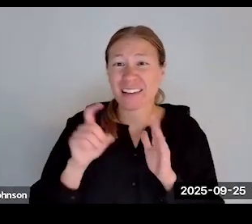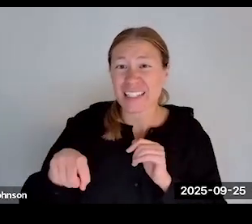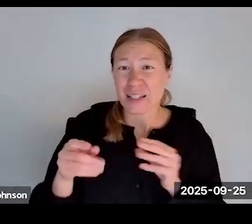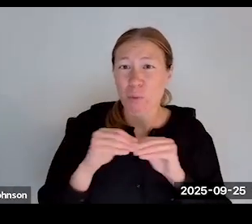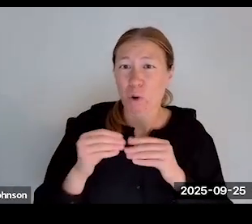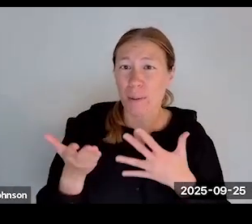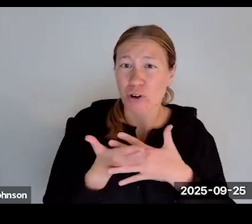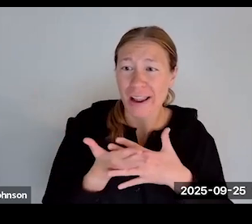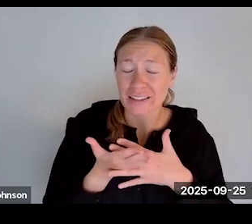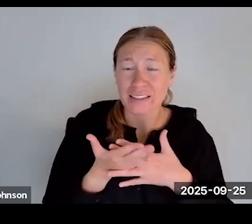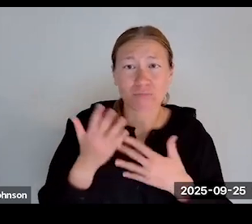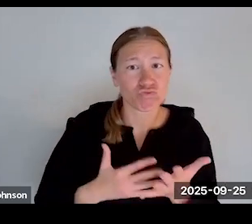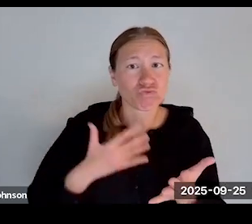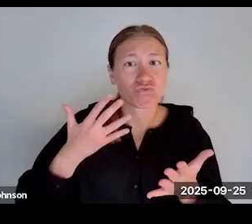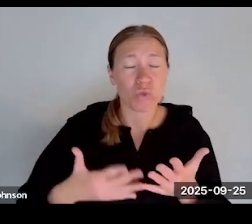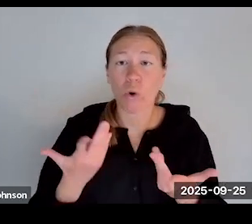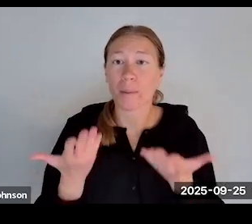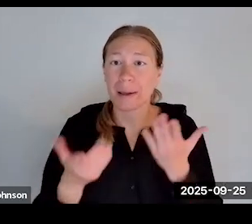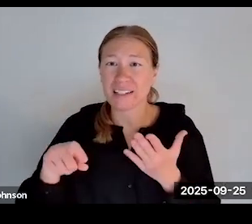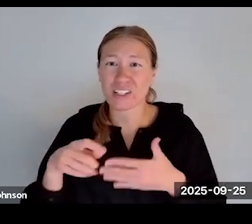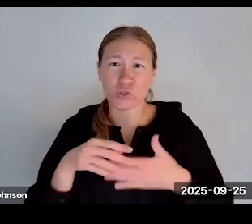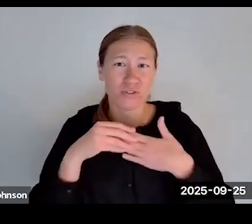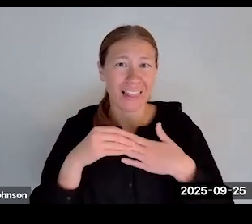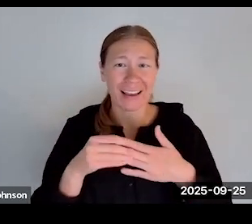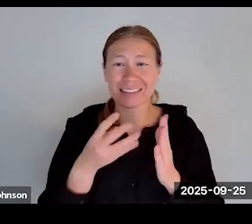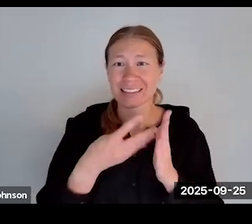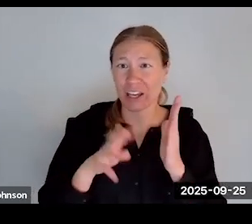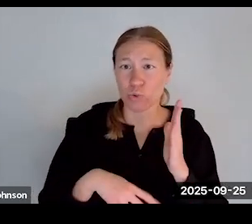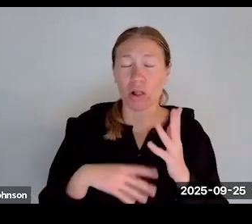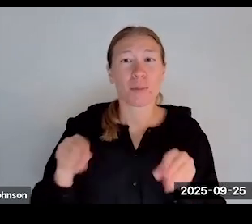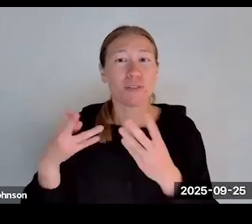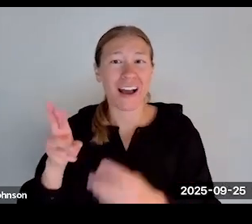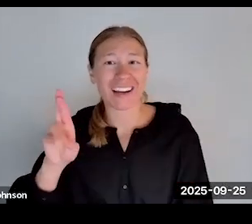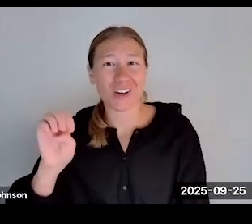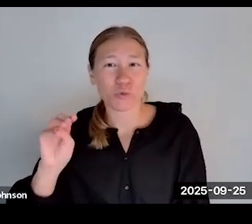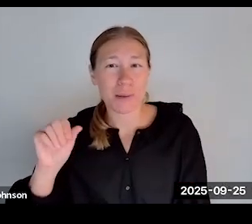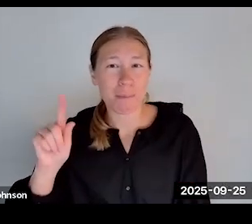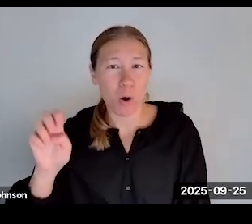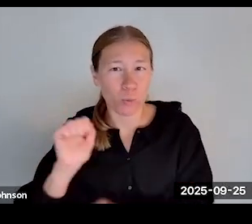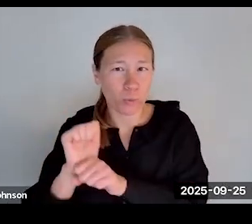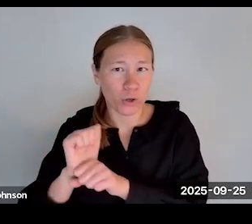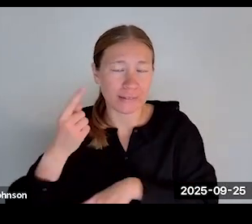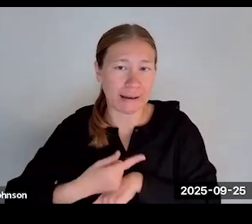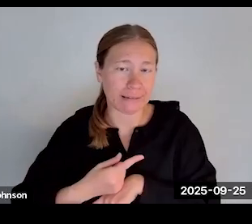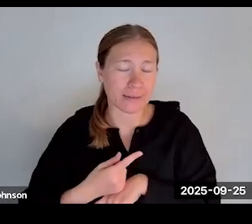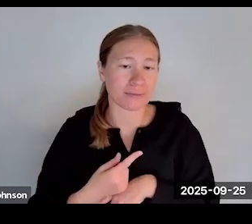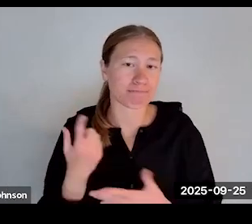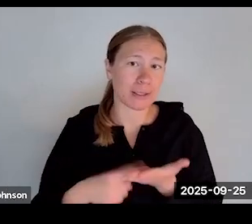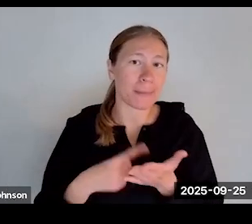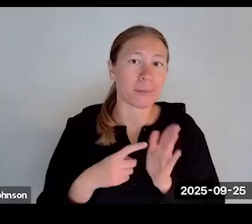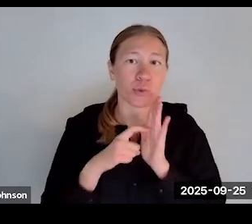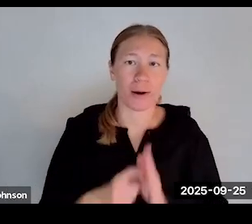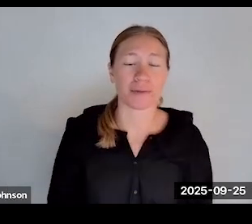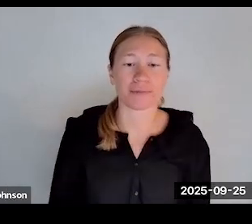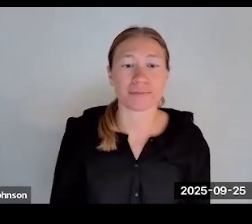at times or the need to flex schedule or provide remote work days during flares. In some cases, employees